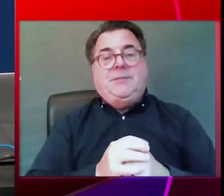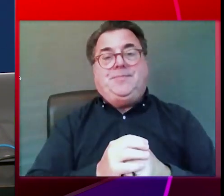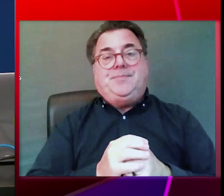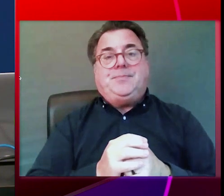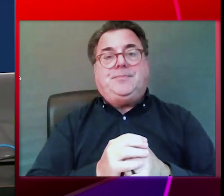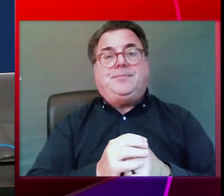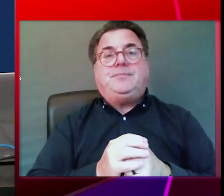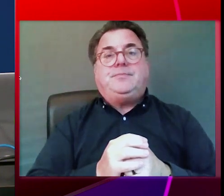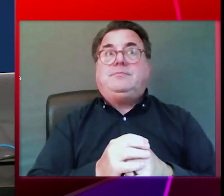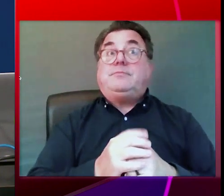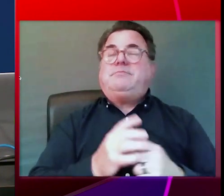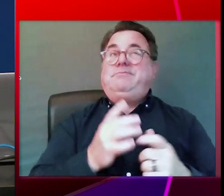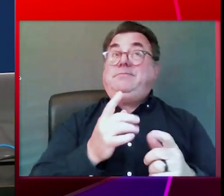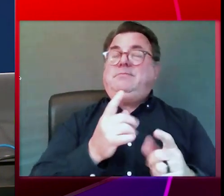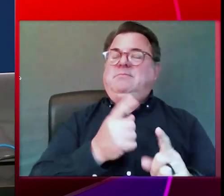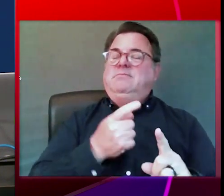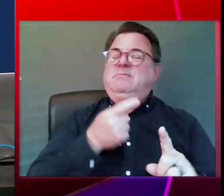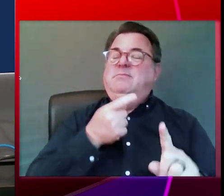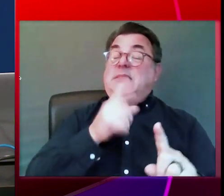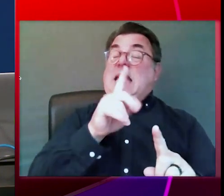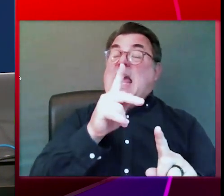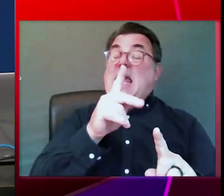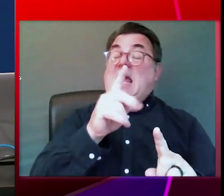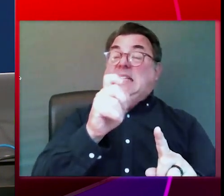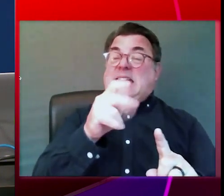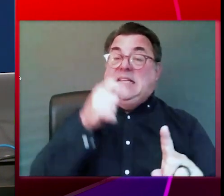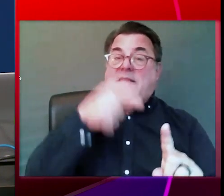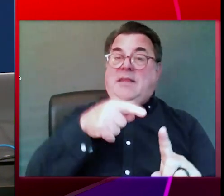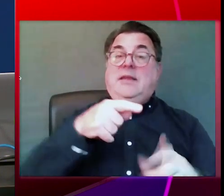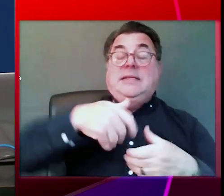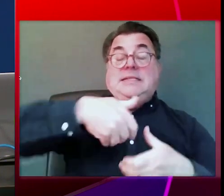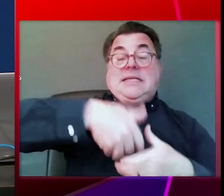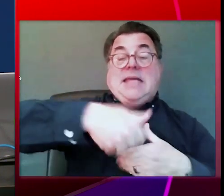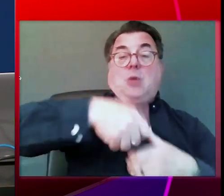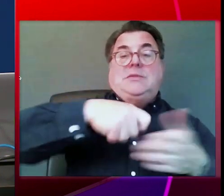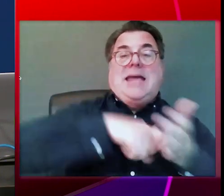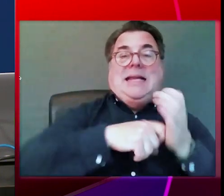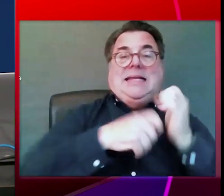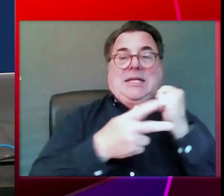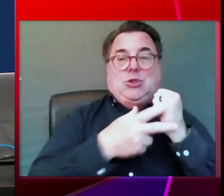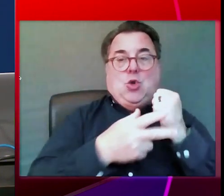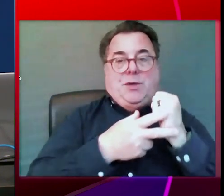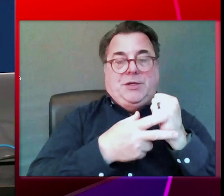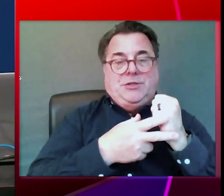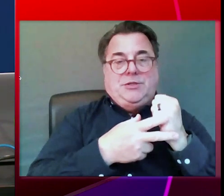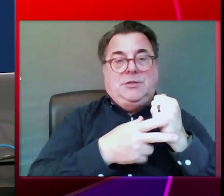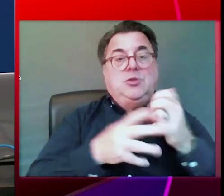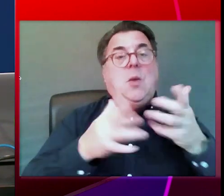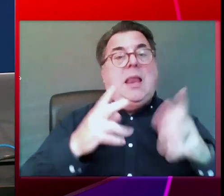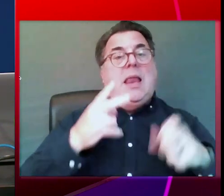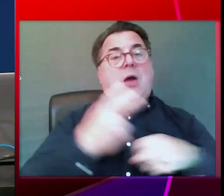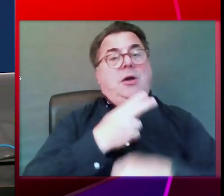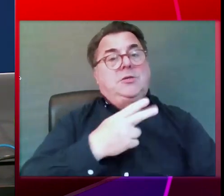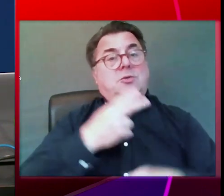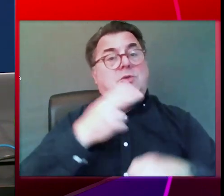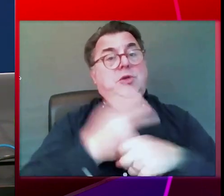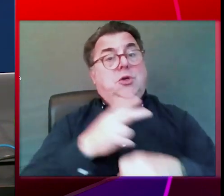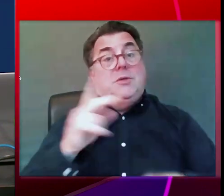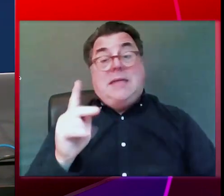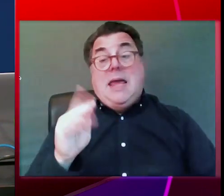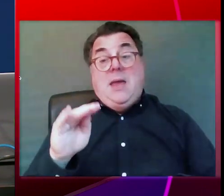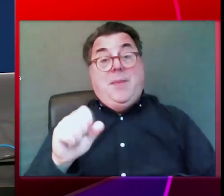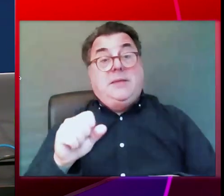XKS comes in. XKS is the external key store, lets customers use KMS as that